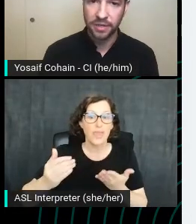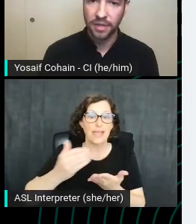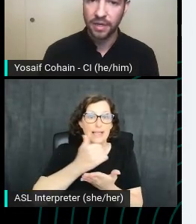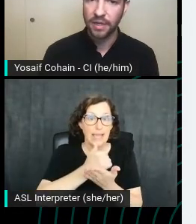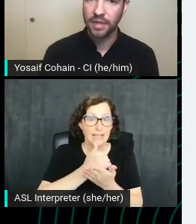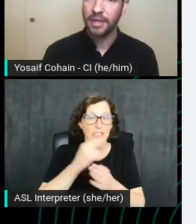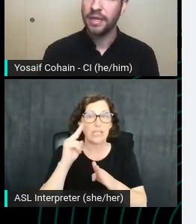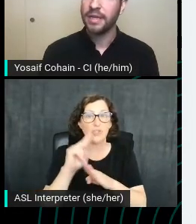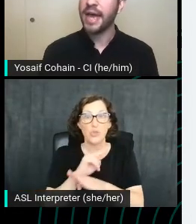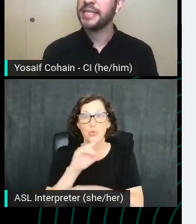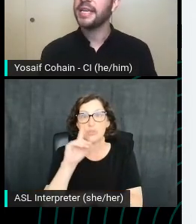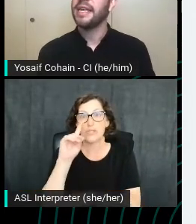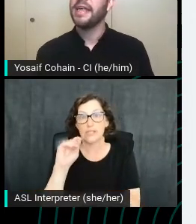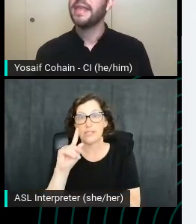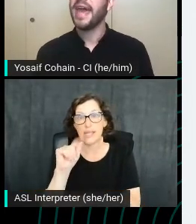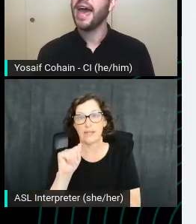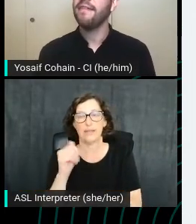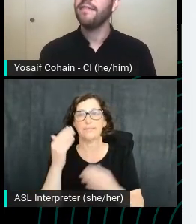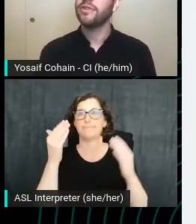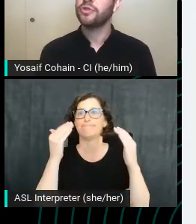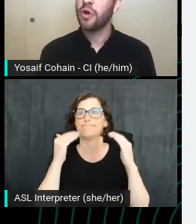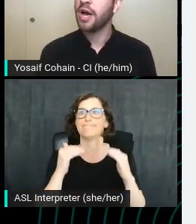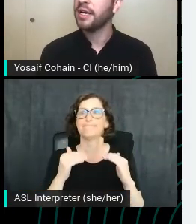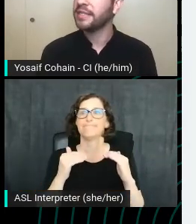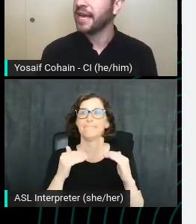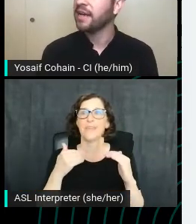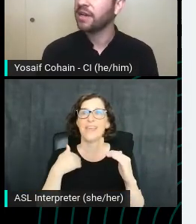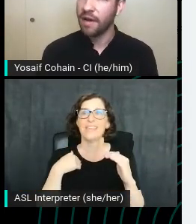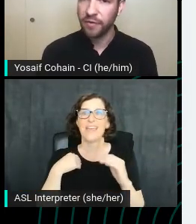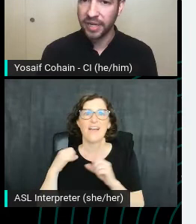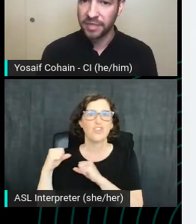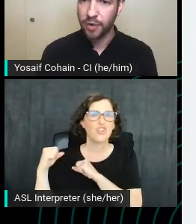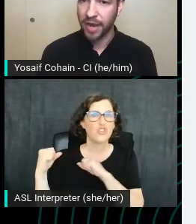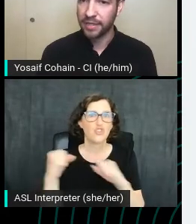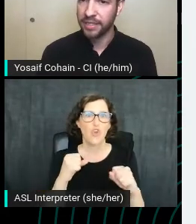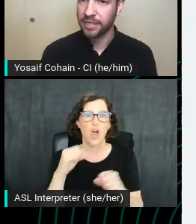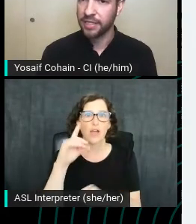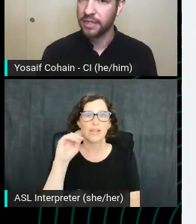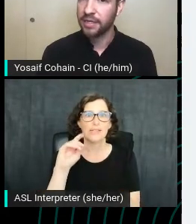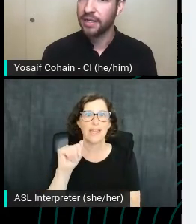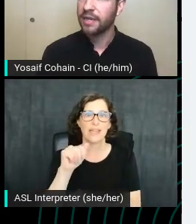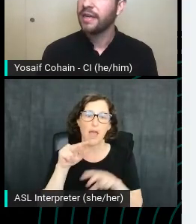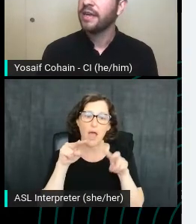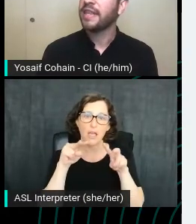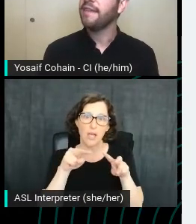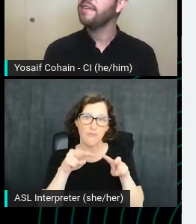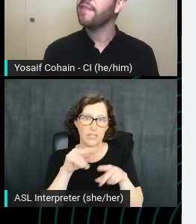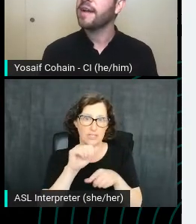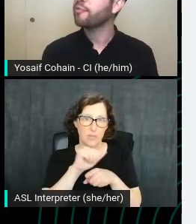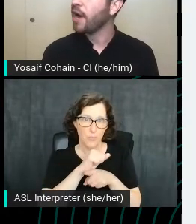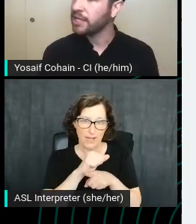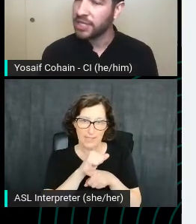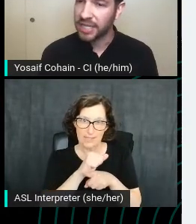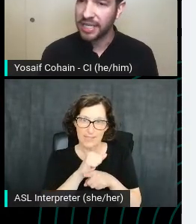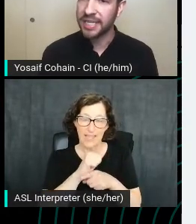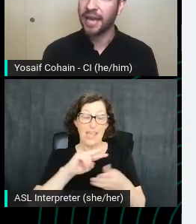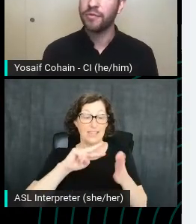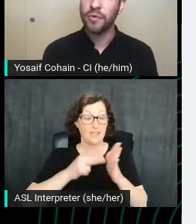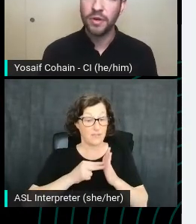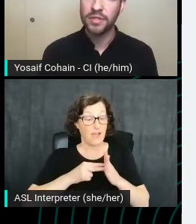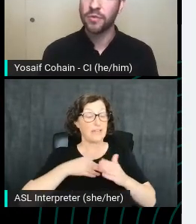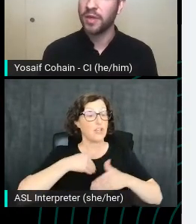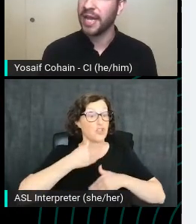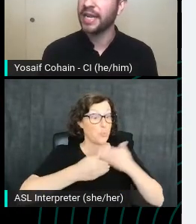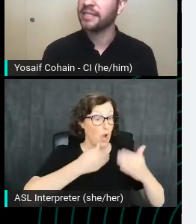usage. Next, they have strong data governance practices. They've defined processes